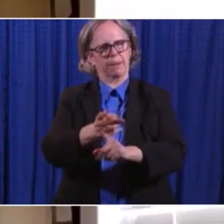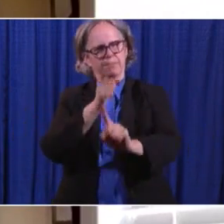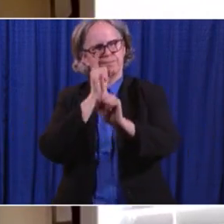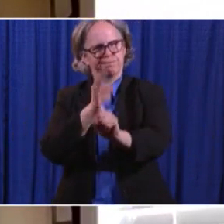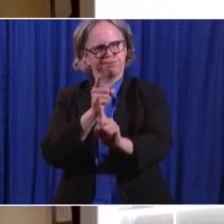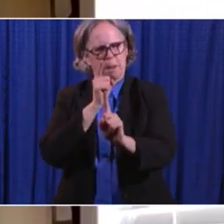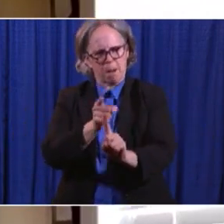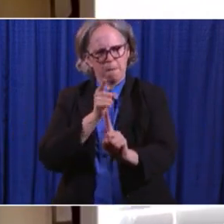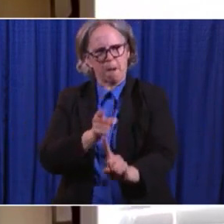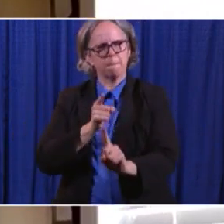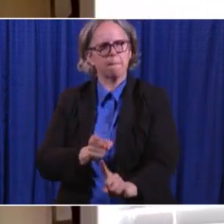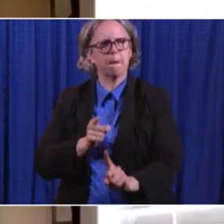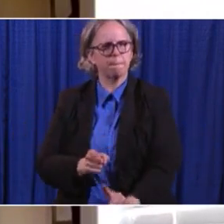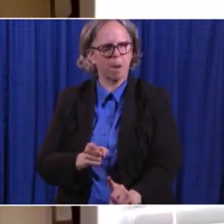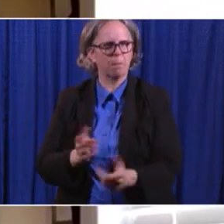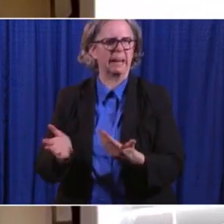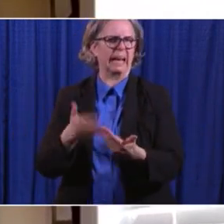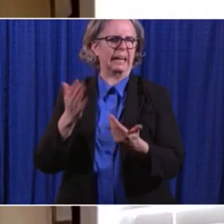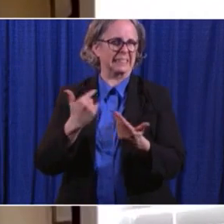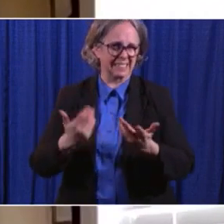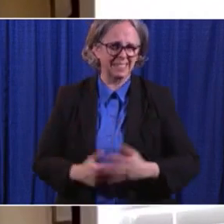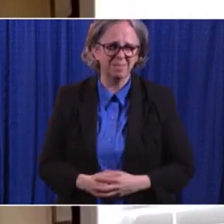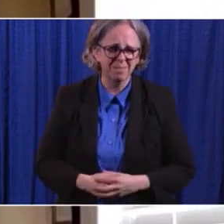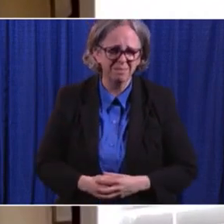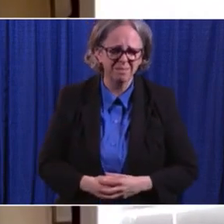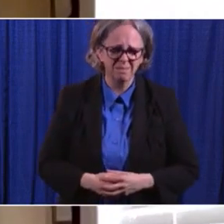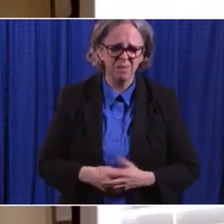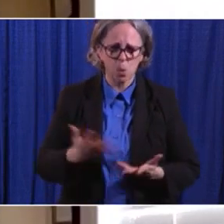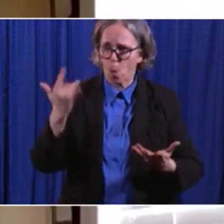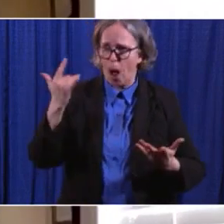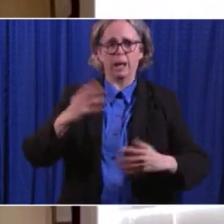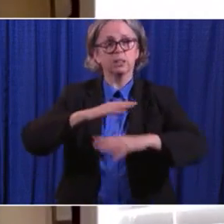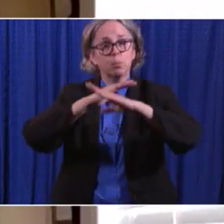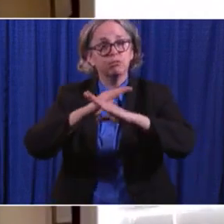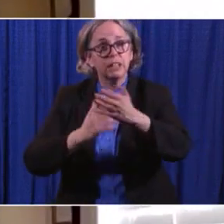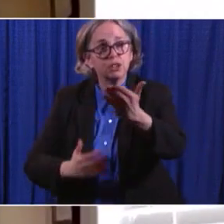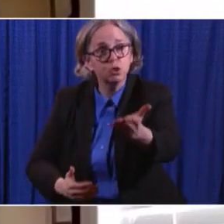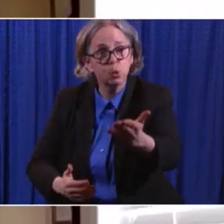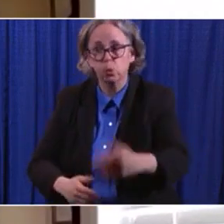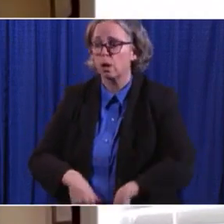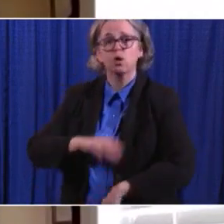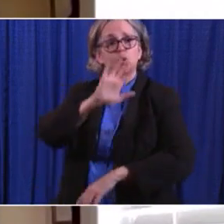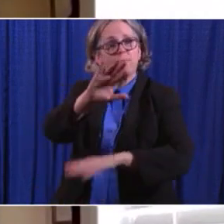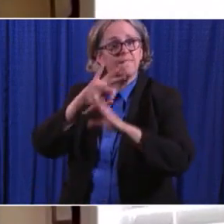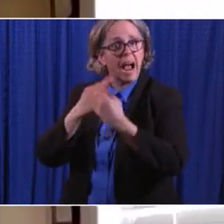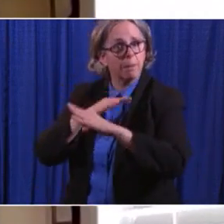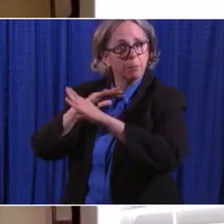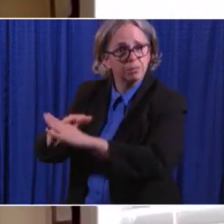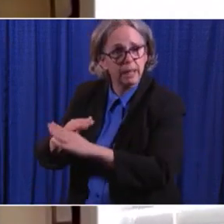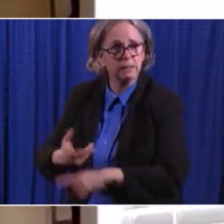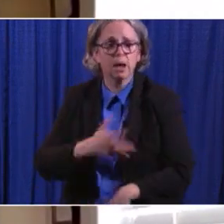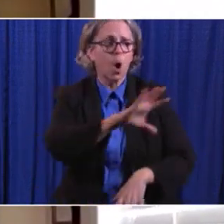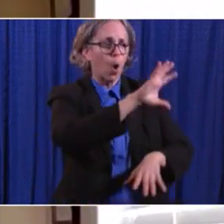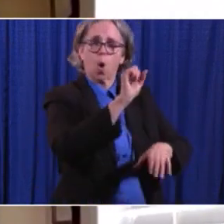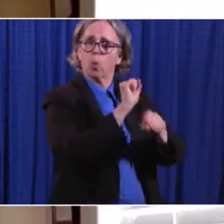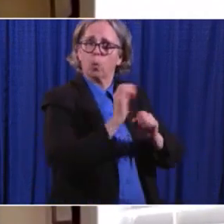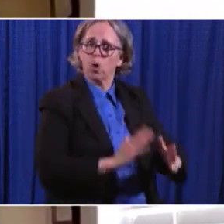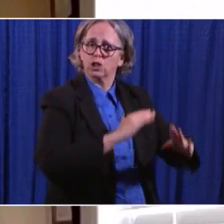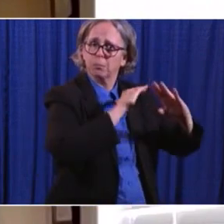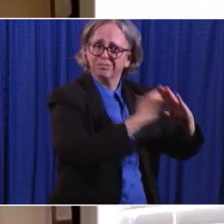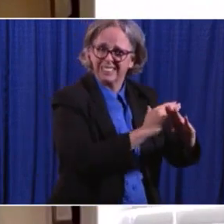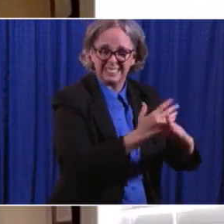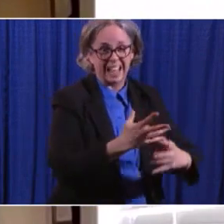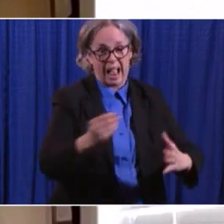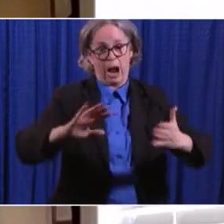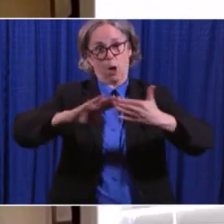keep ourselves, our family and friends, our coworkers, and our communities safe in this final stretch